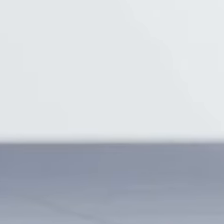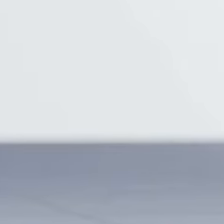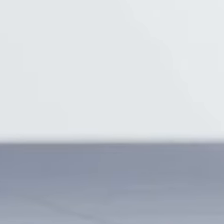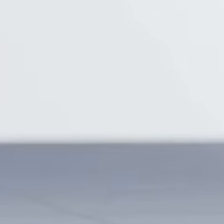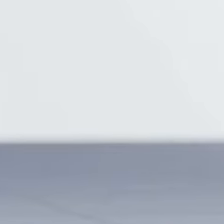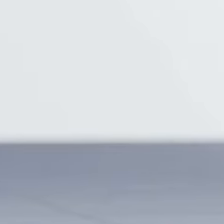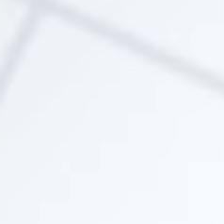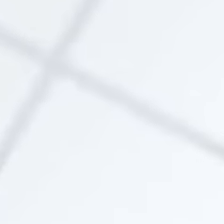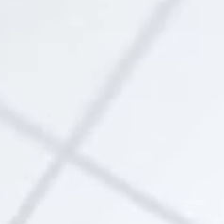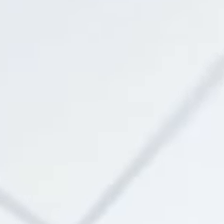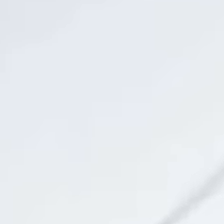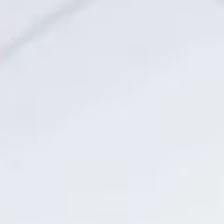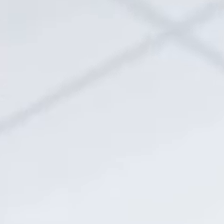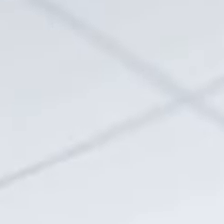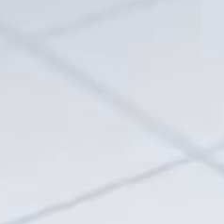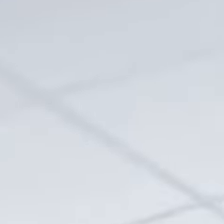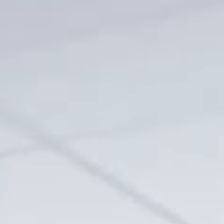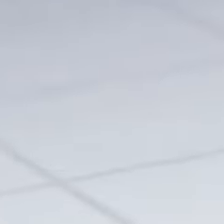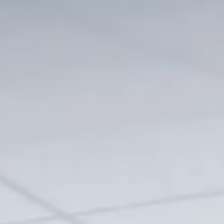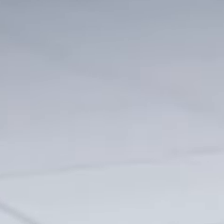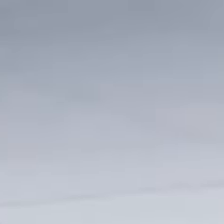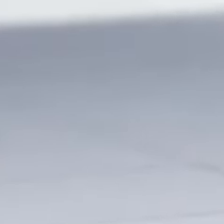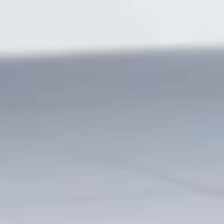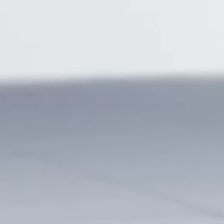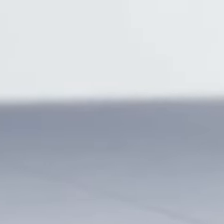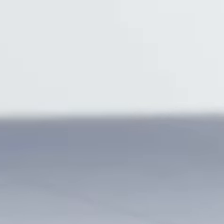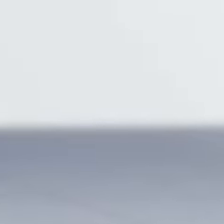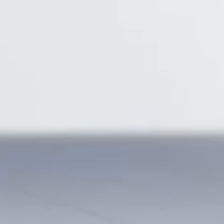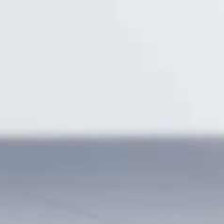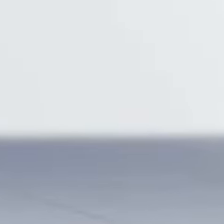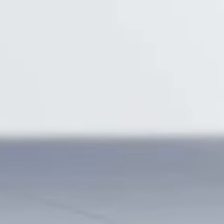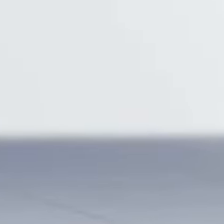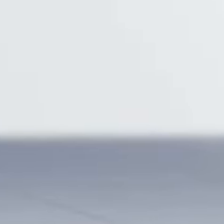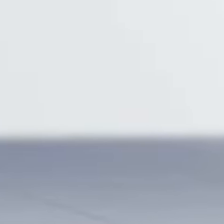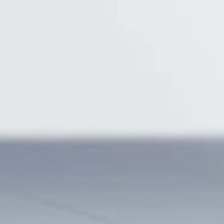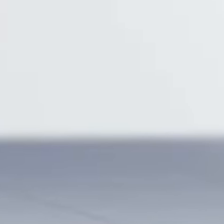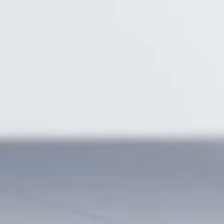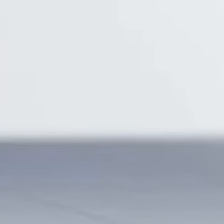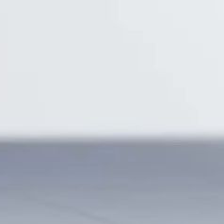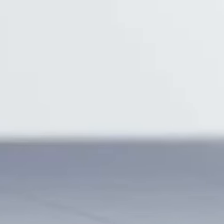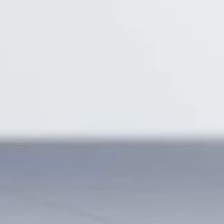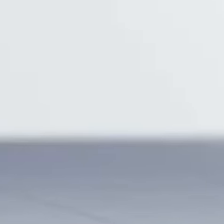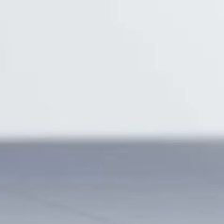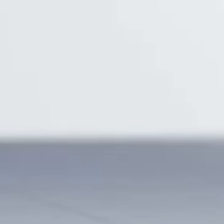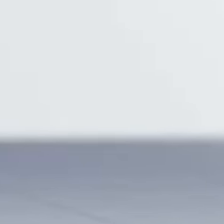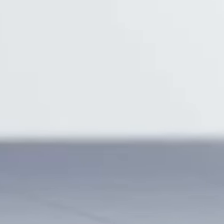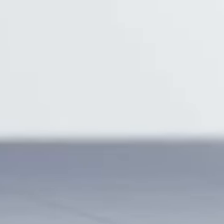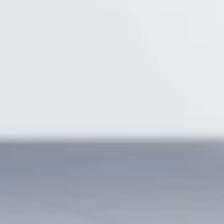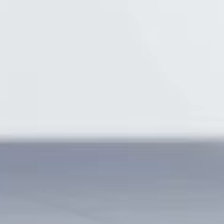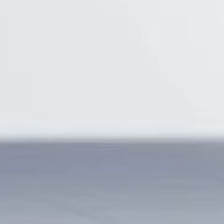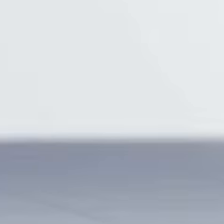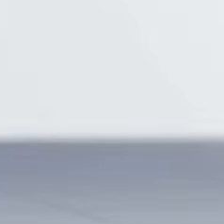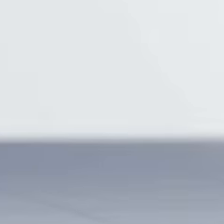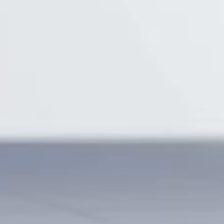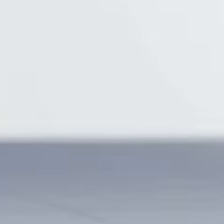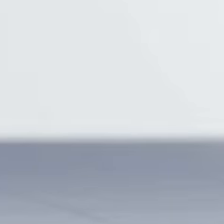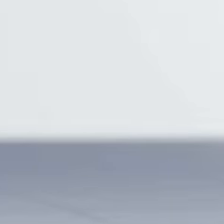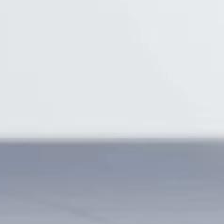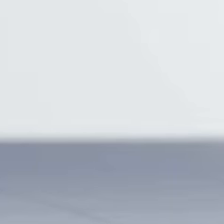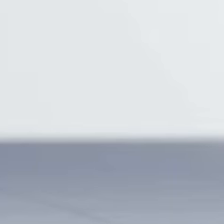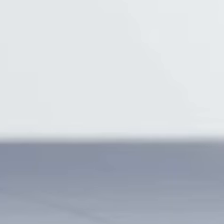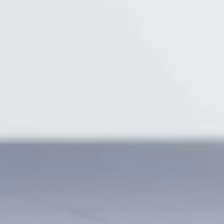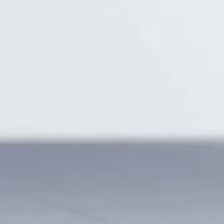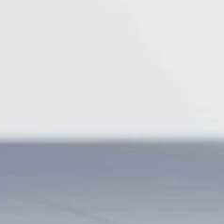public resources. Abuse of office closed the top five forms of corruption mainly exploited by Kenyans at